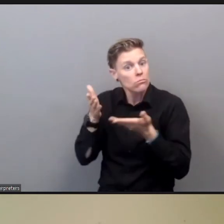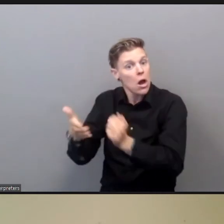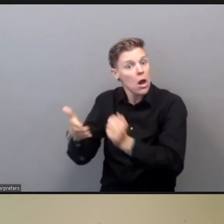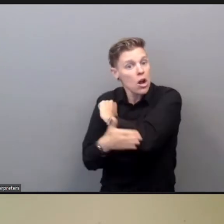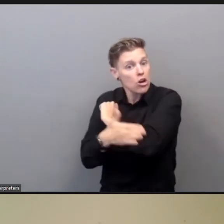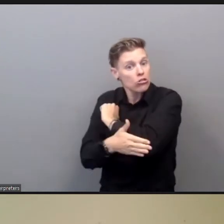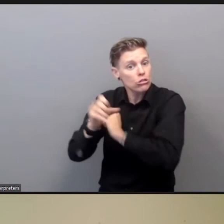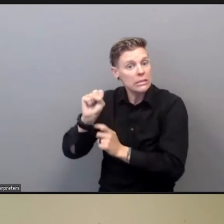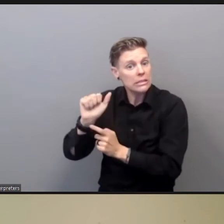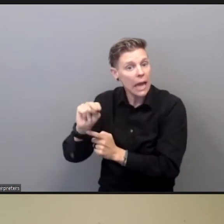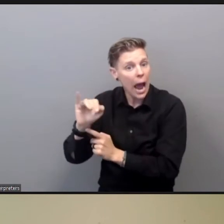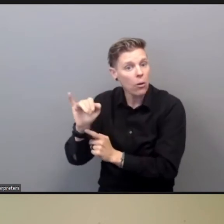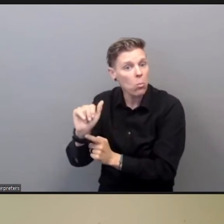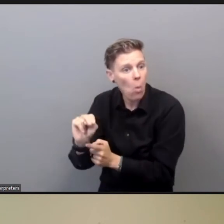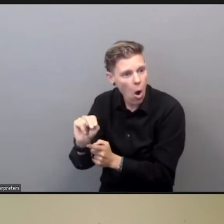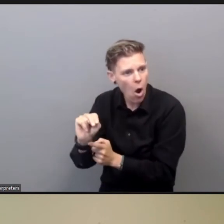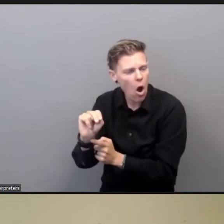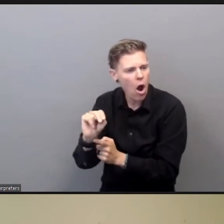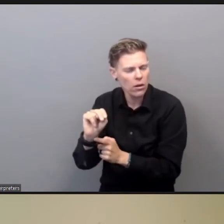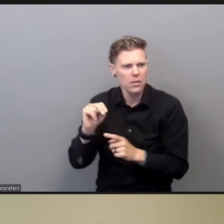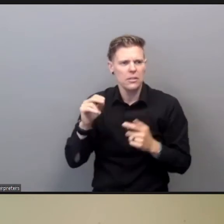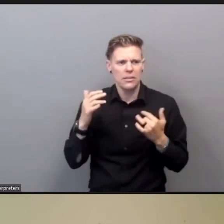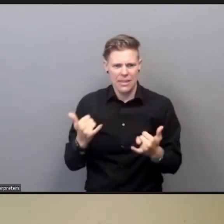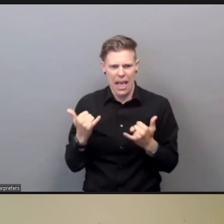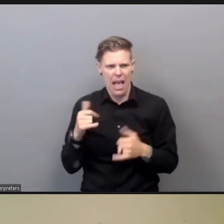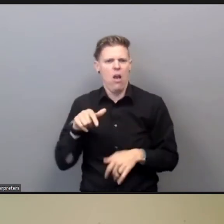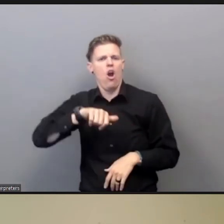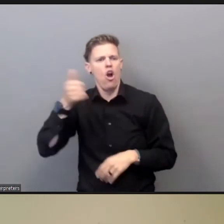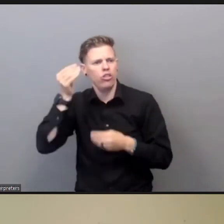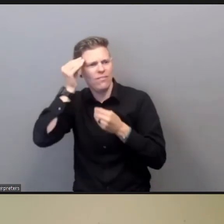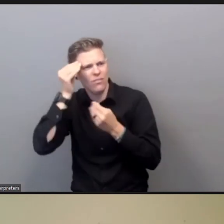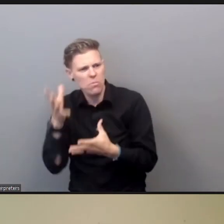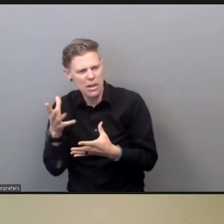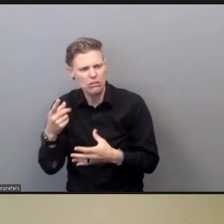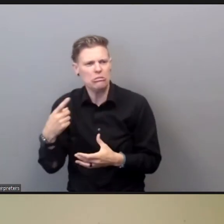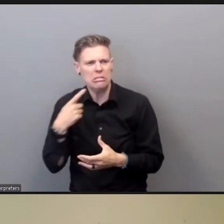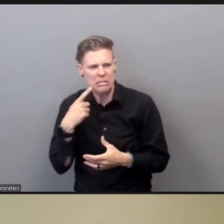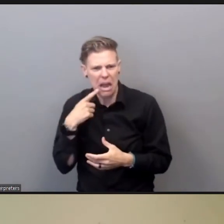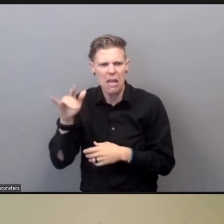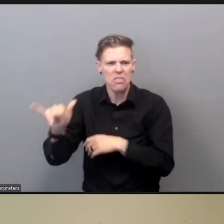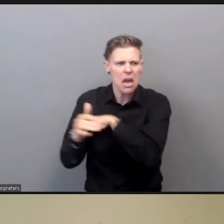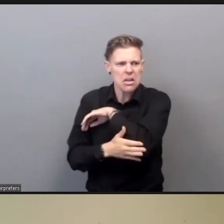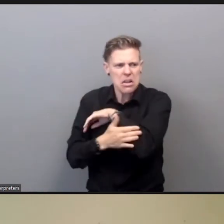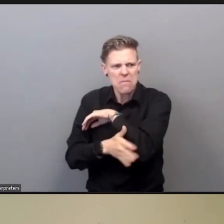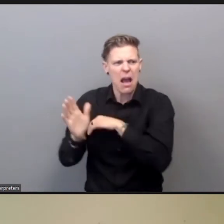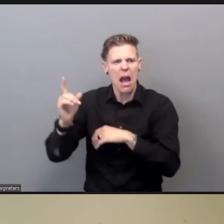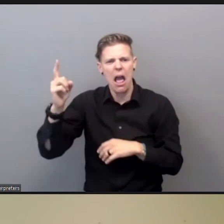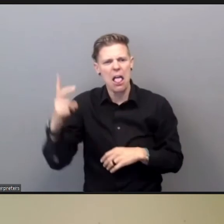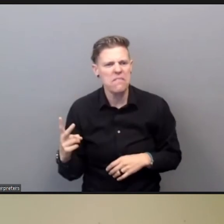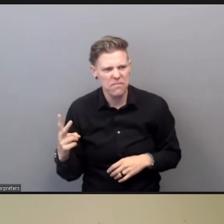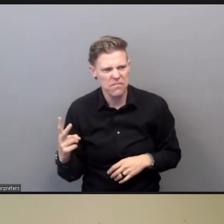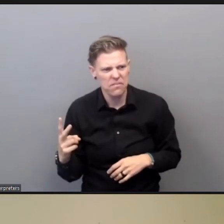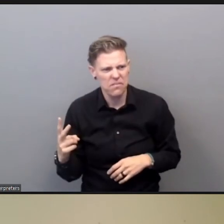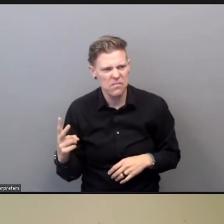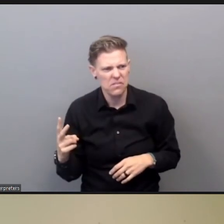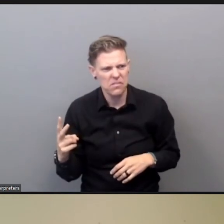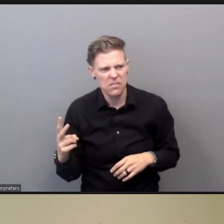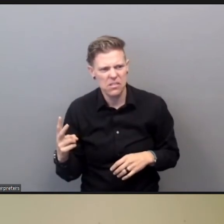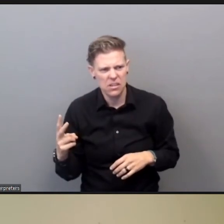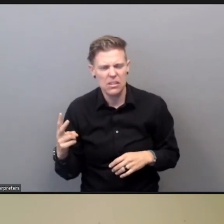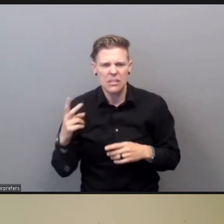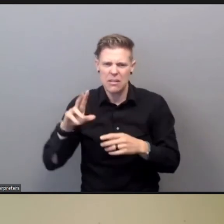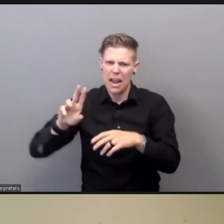of San Juan County identifies as Native American. I still don't understand what